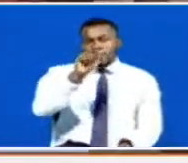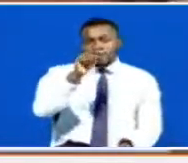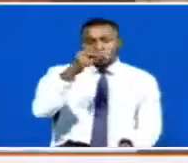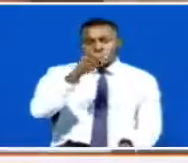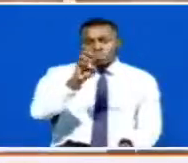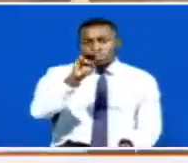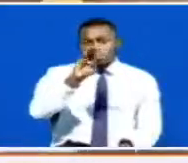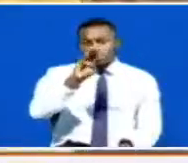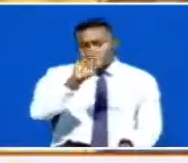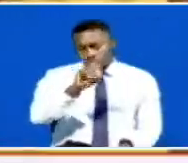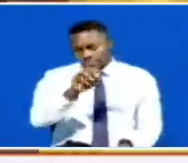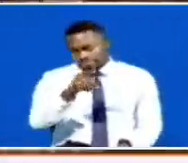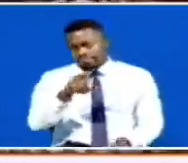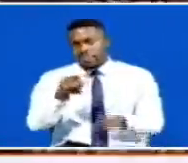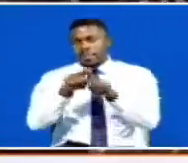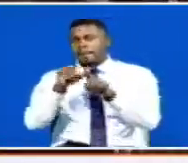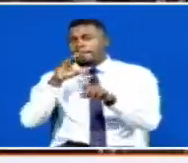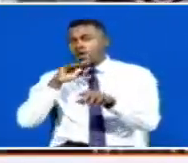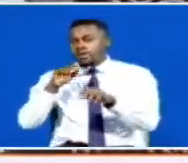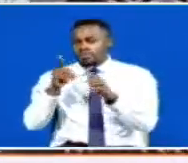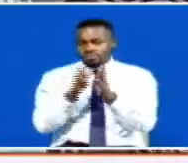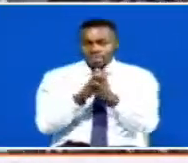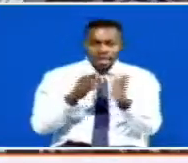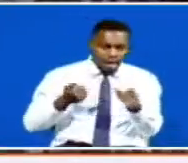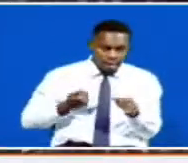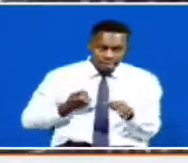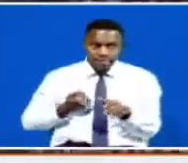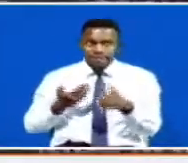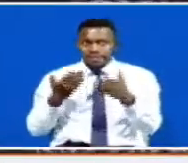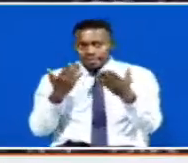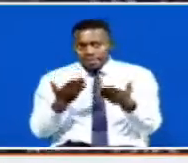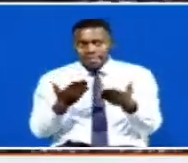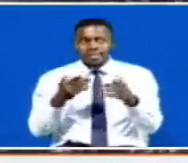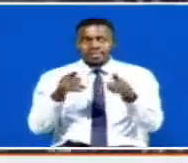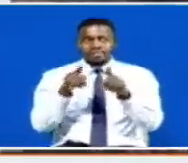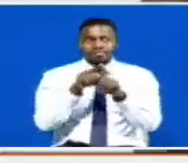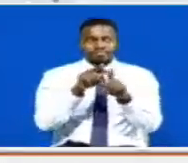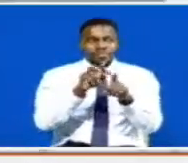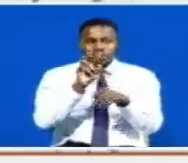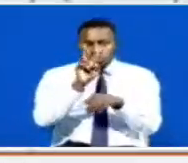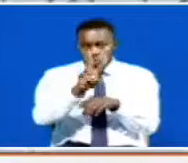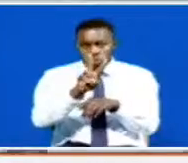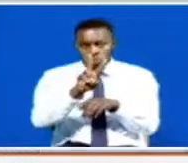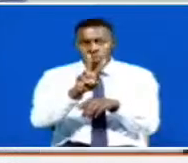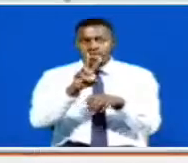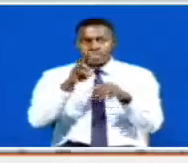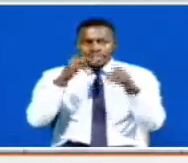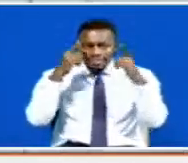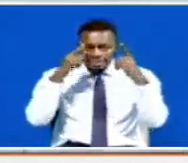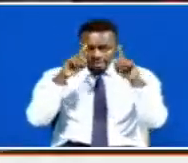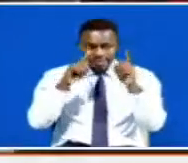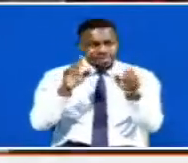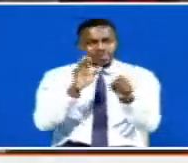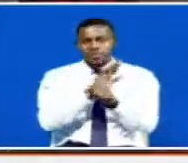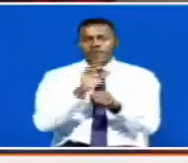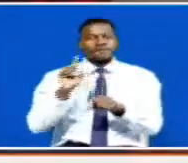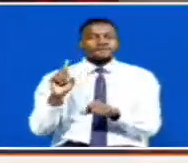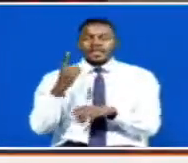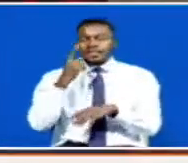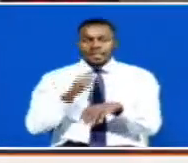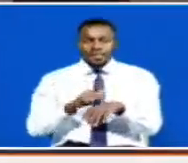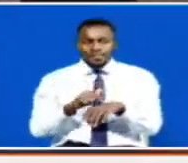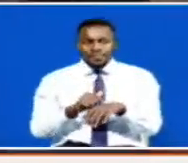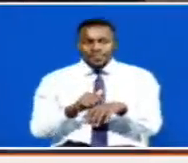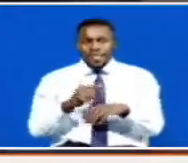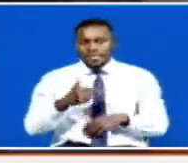Schools. Some emerging district level schools for the less privileged two performed well for the first time. Yani namshukuru Mungu